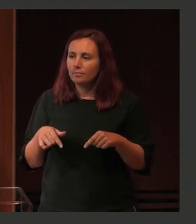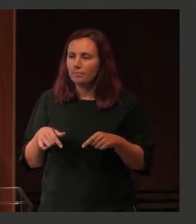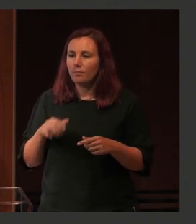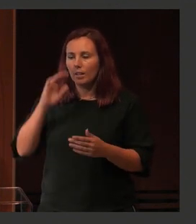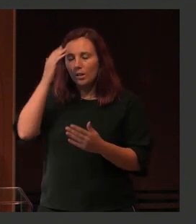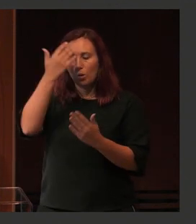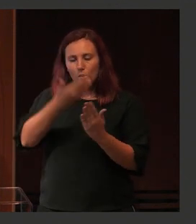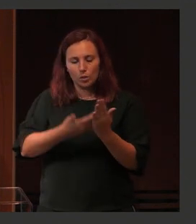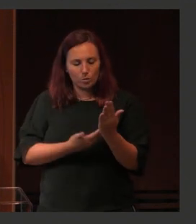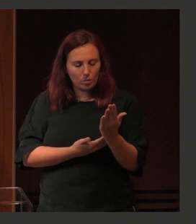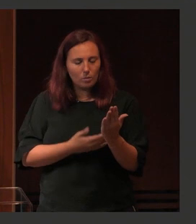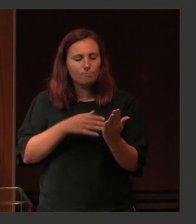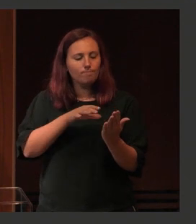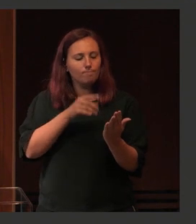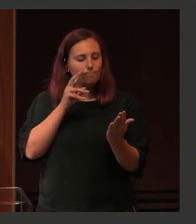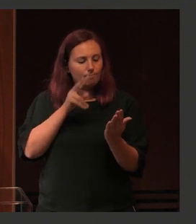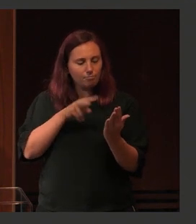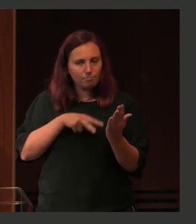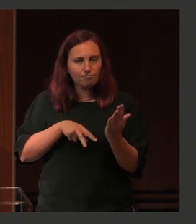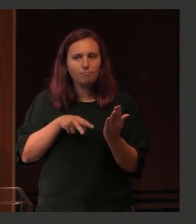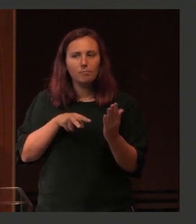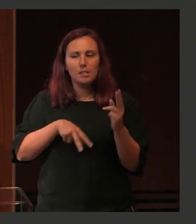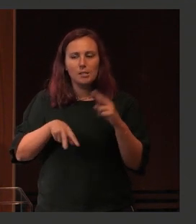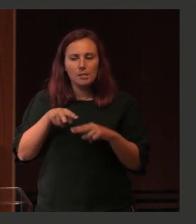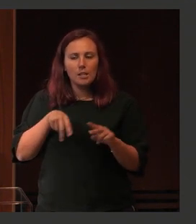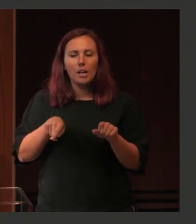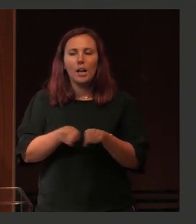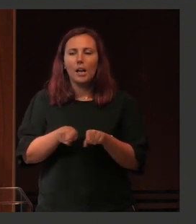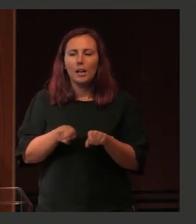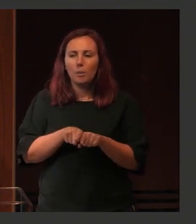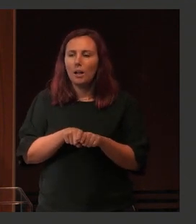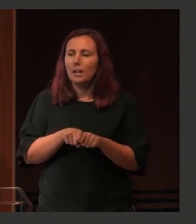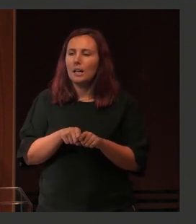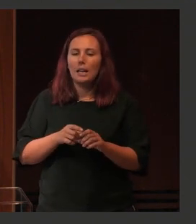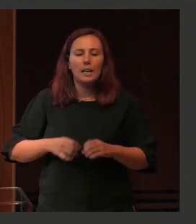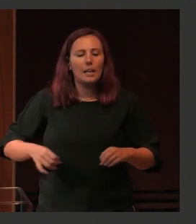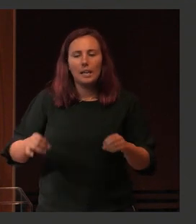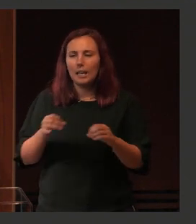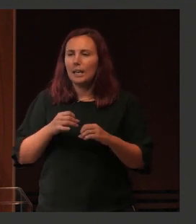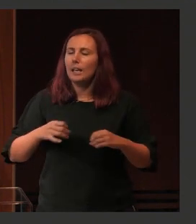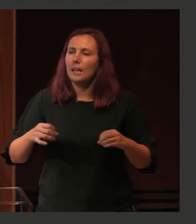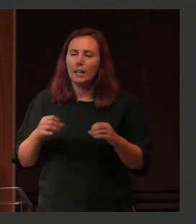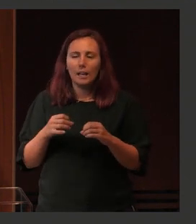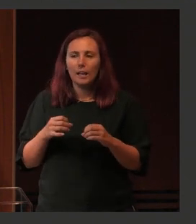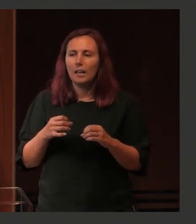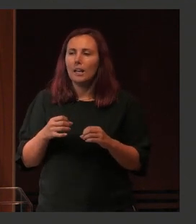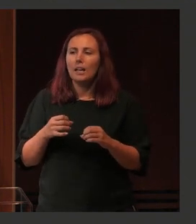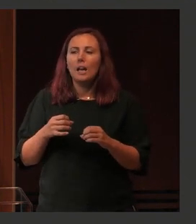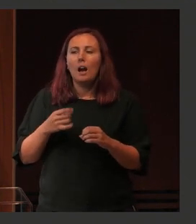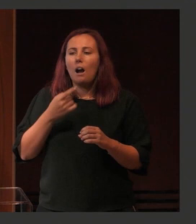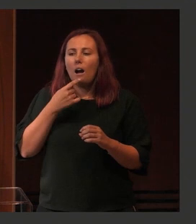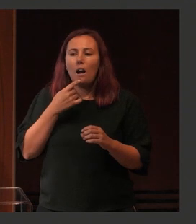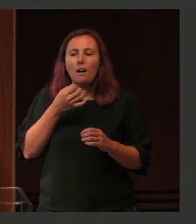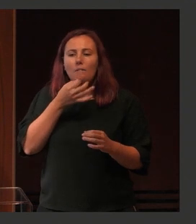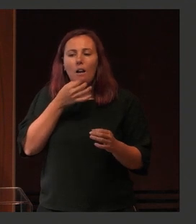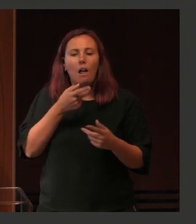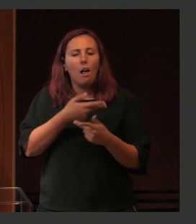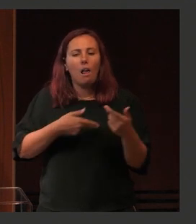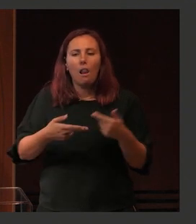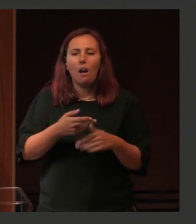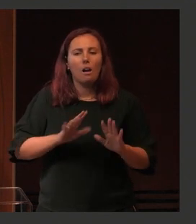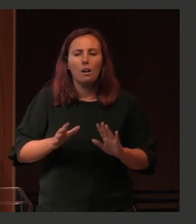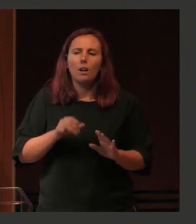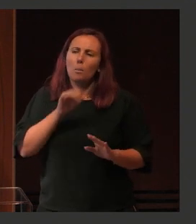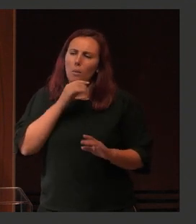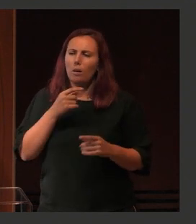is something nobody really can attack. Of course they can publicly, but you always